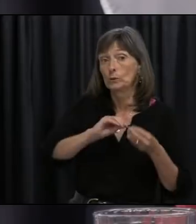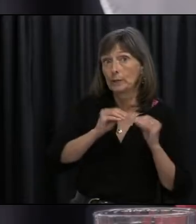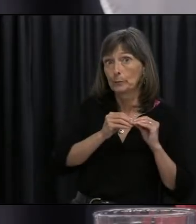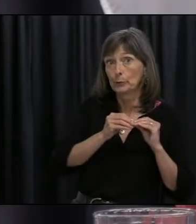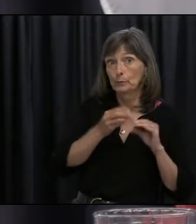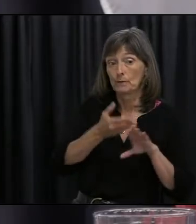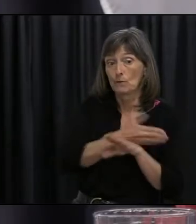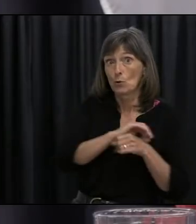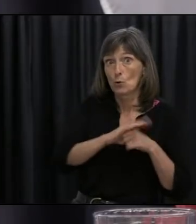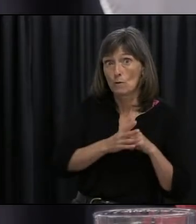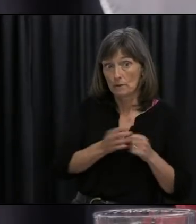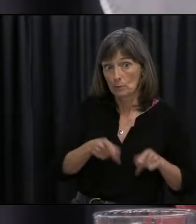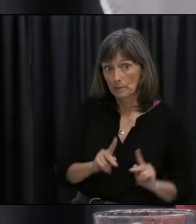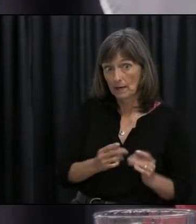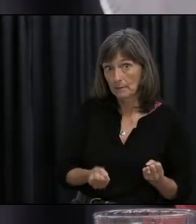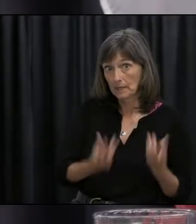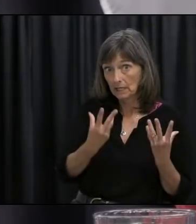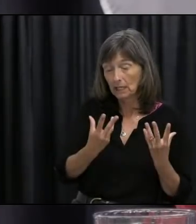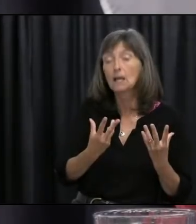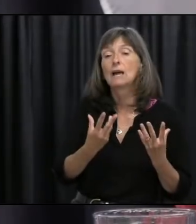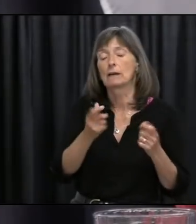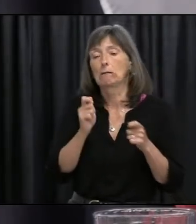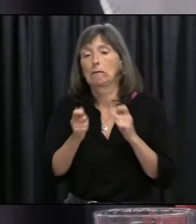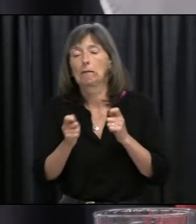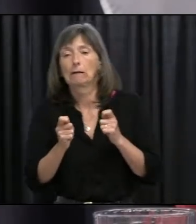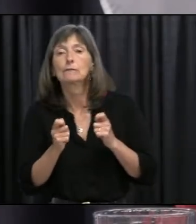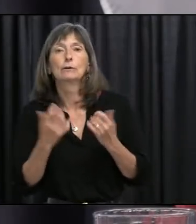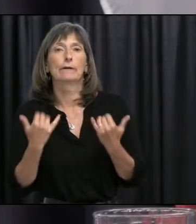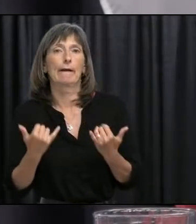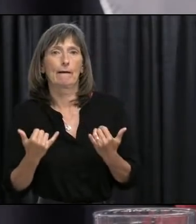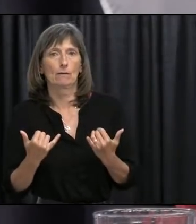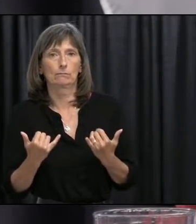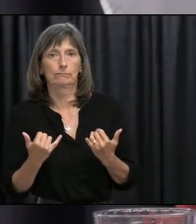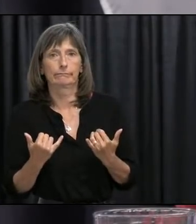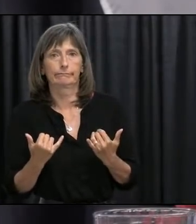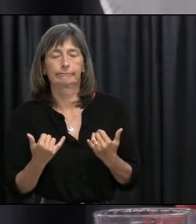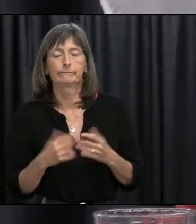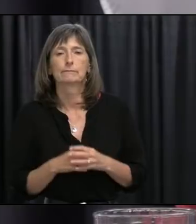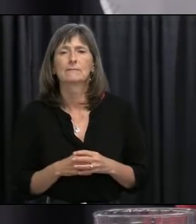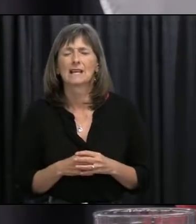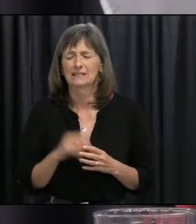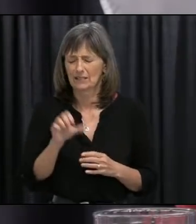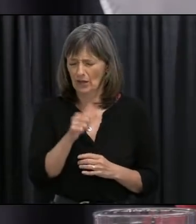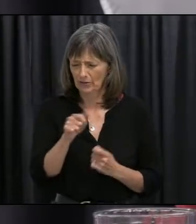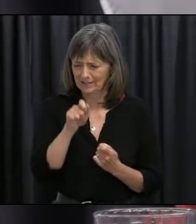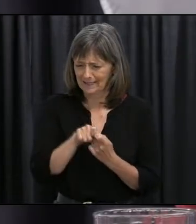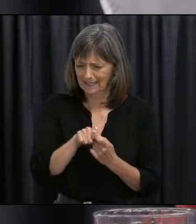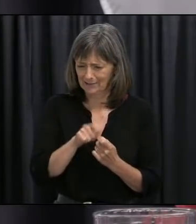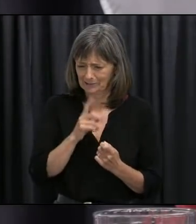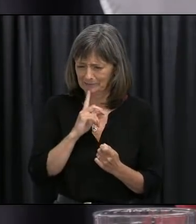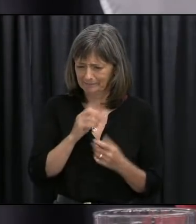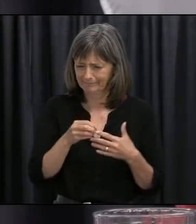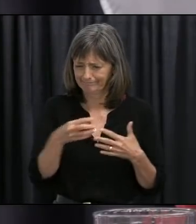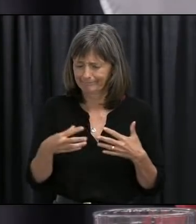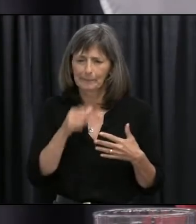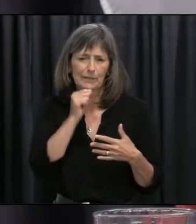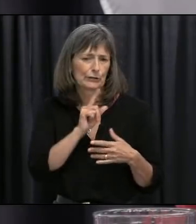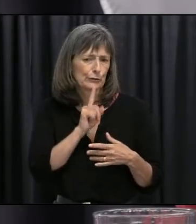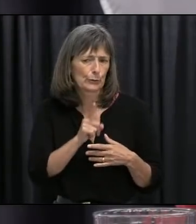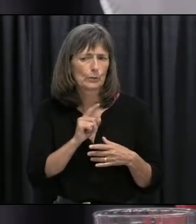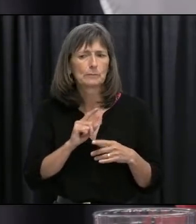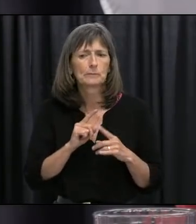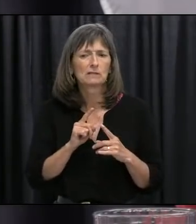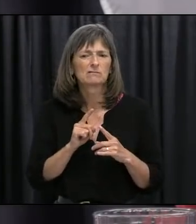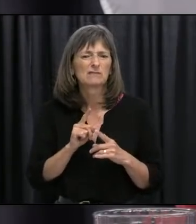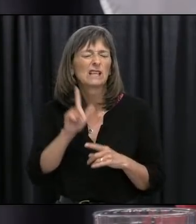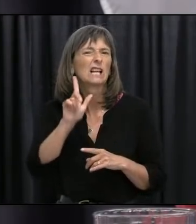in the light of COVID, for example. There's also some other wording which I can't remember offhand, but we can certainly, it'll be apparent